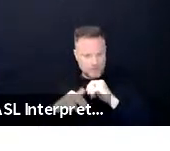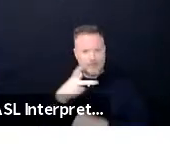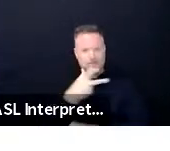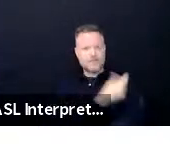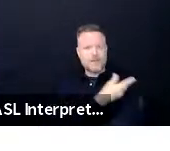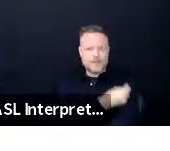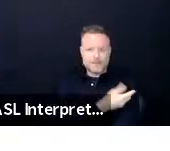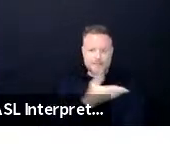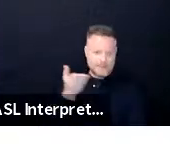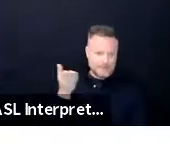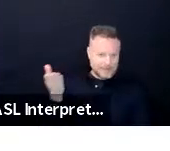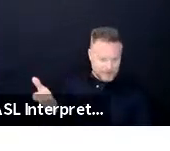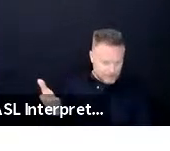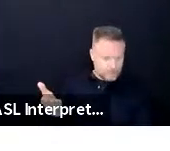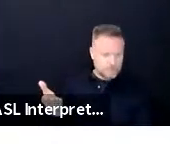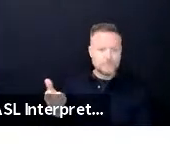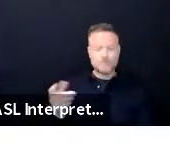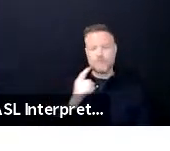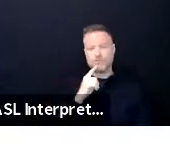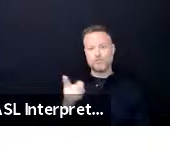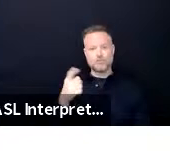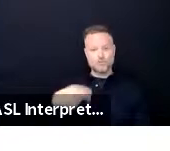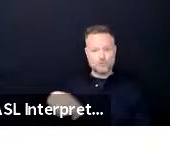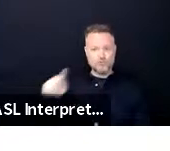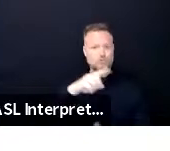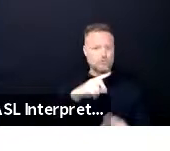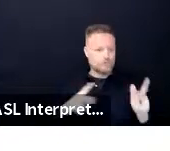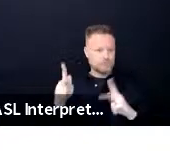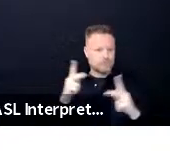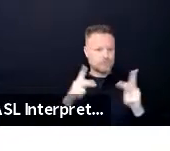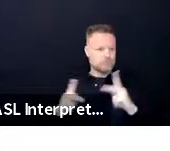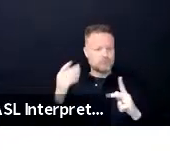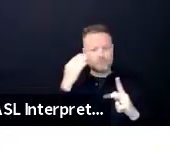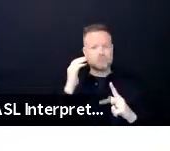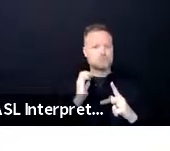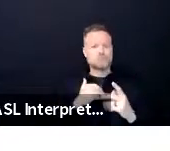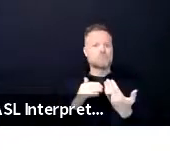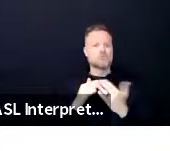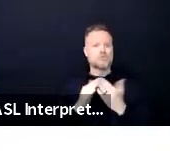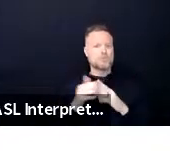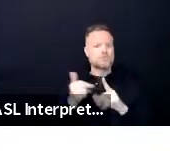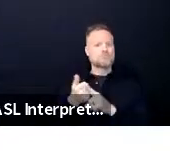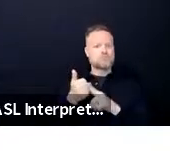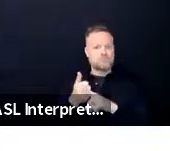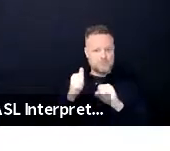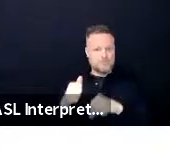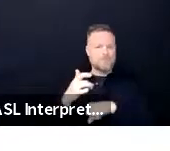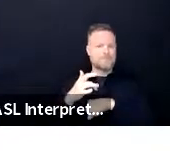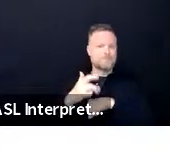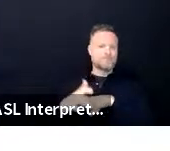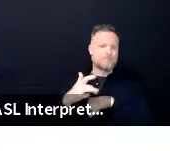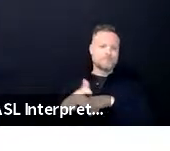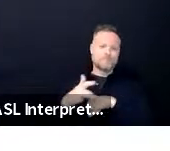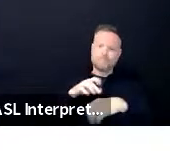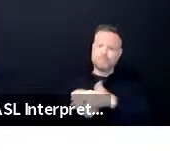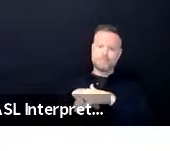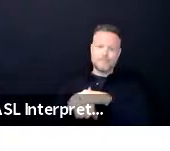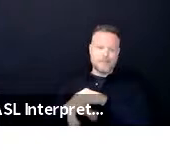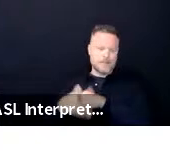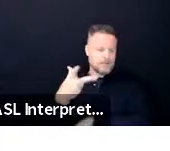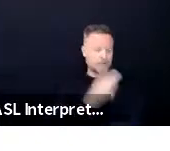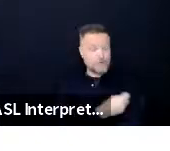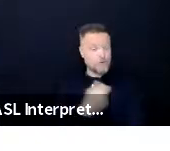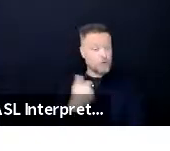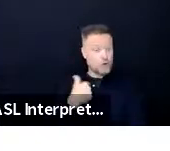issues up the chain to make sure that that our community has access to the vaccines. Again, we're statewide, so we